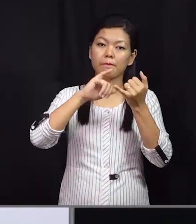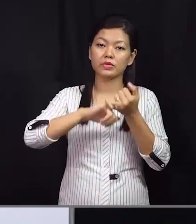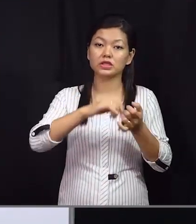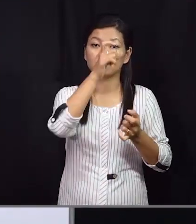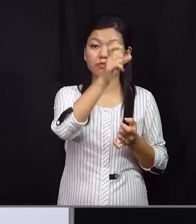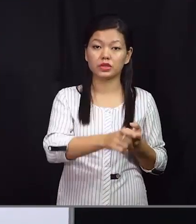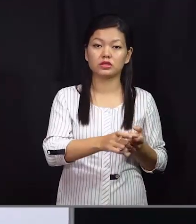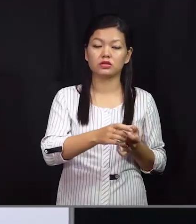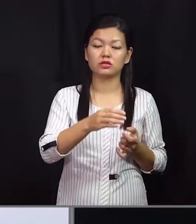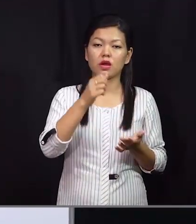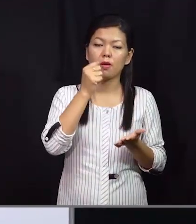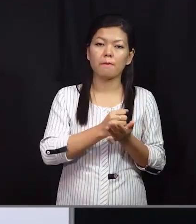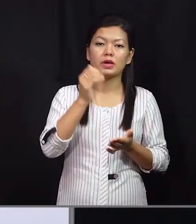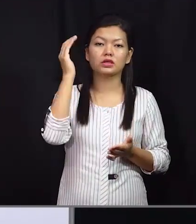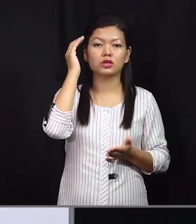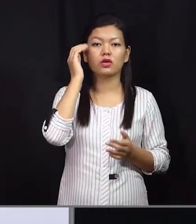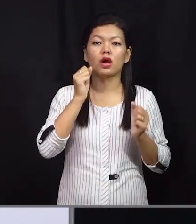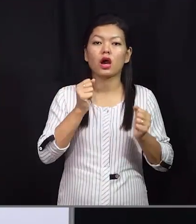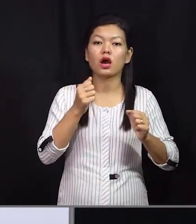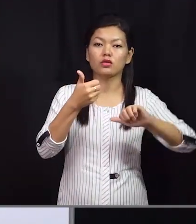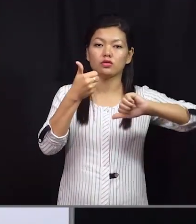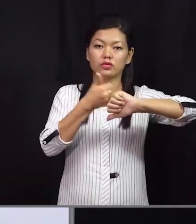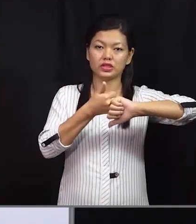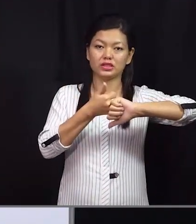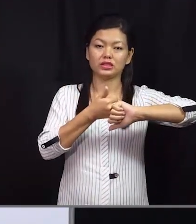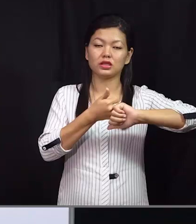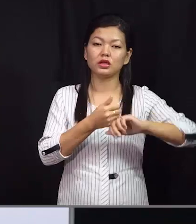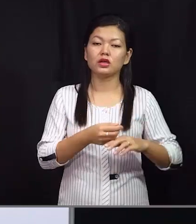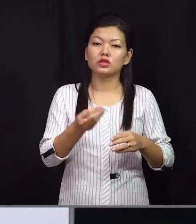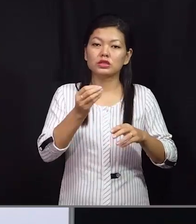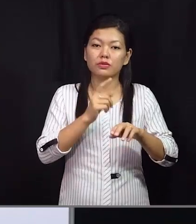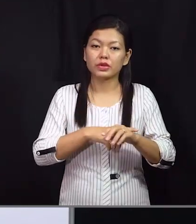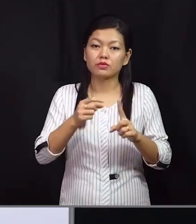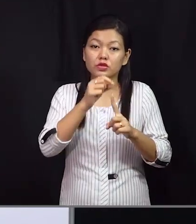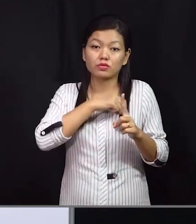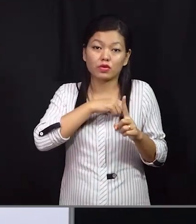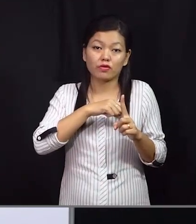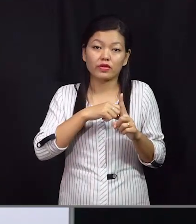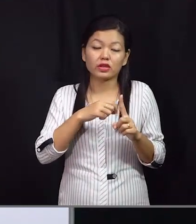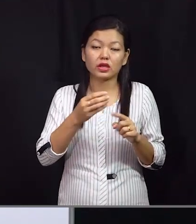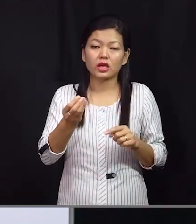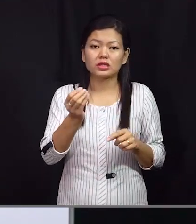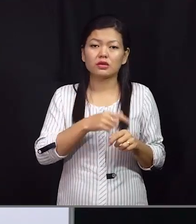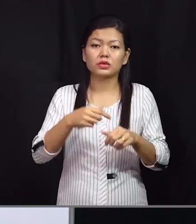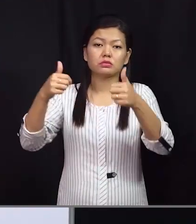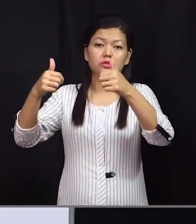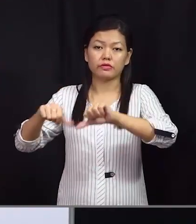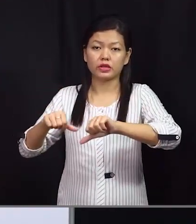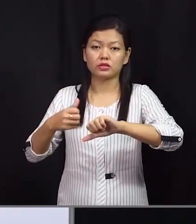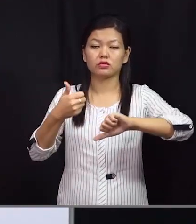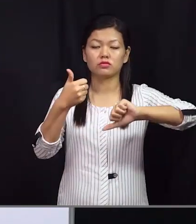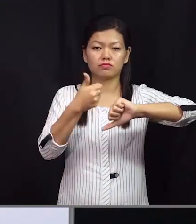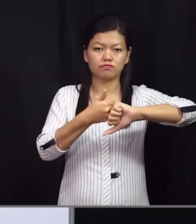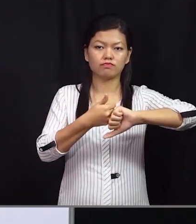also have to know how to bear all those risks. Okay, so there is always an element of risks. The sixth one is creation